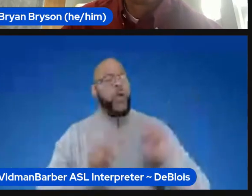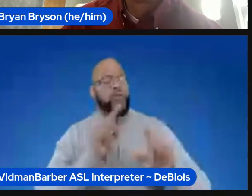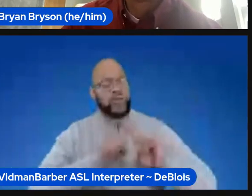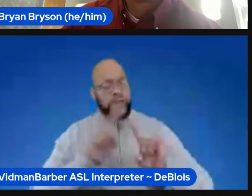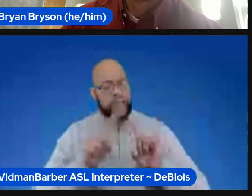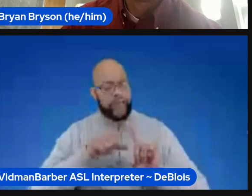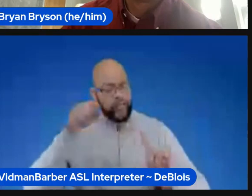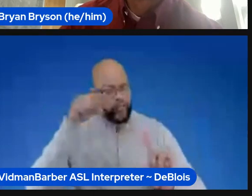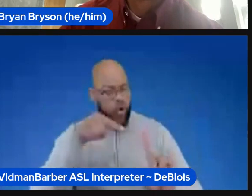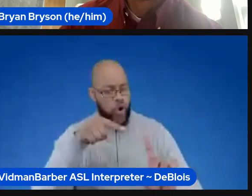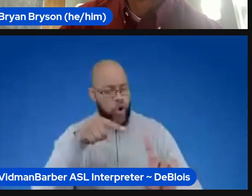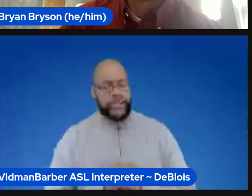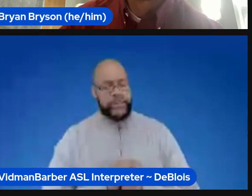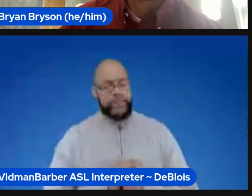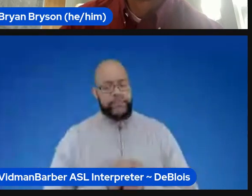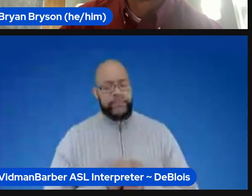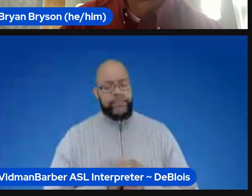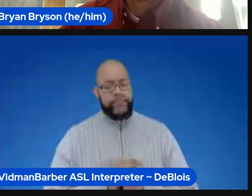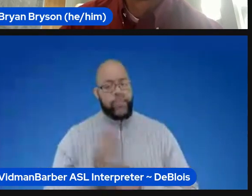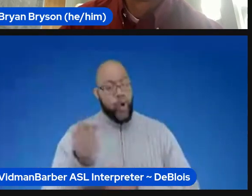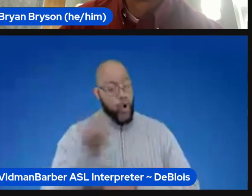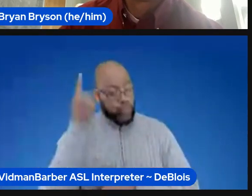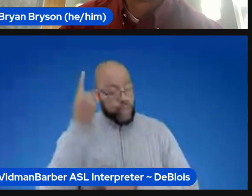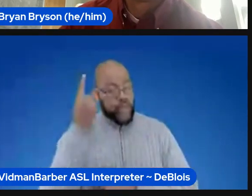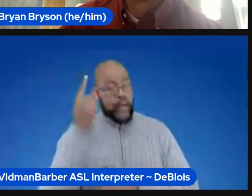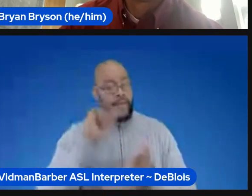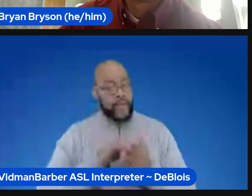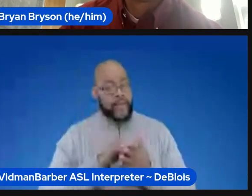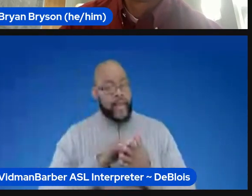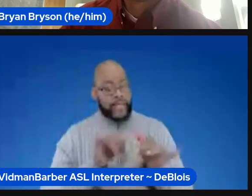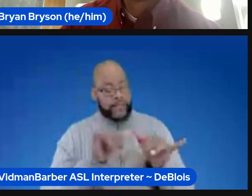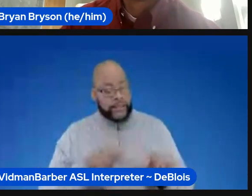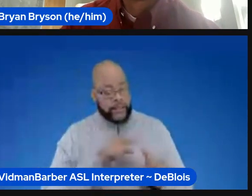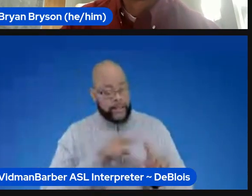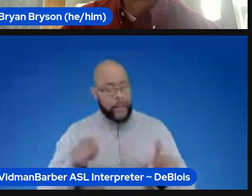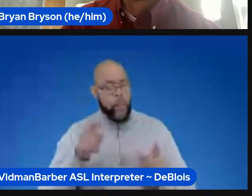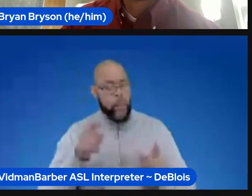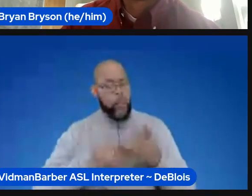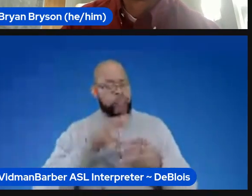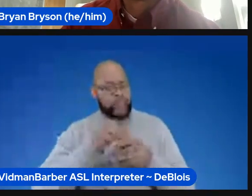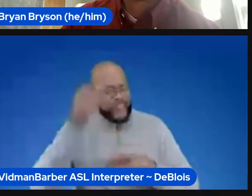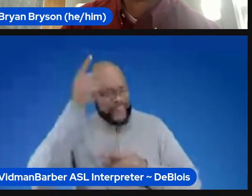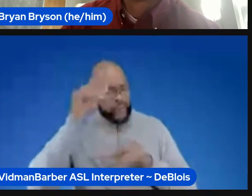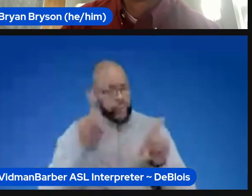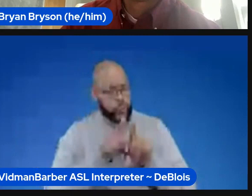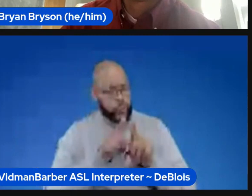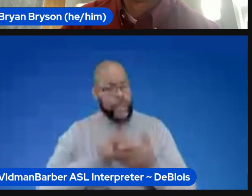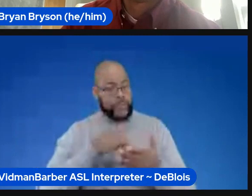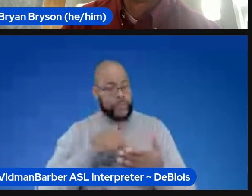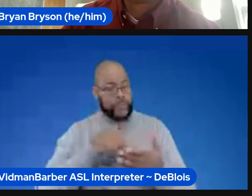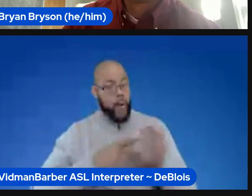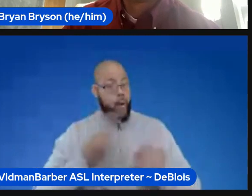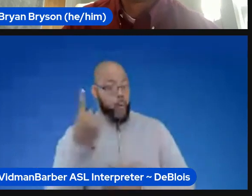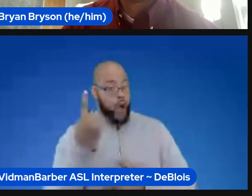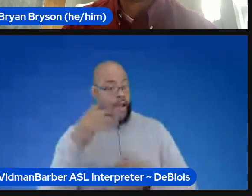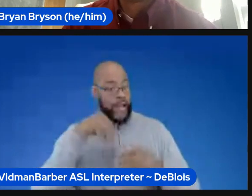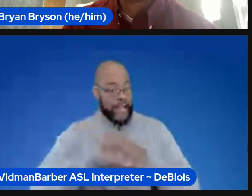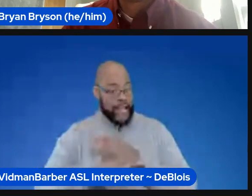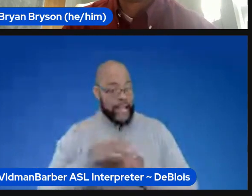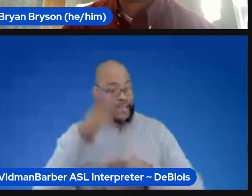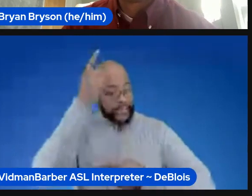targets to understand those mechanisms of disease as well. So that was my part one of getting into